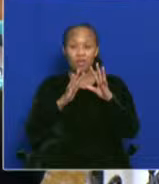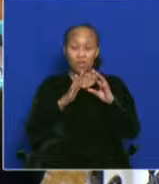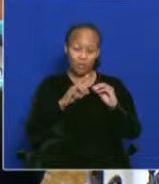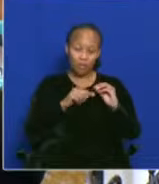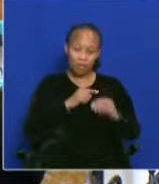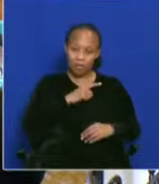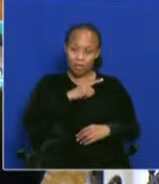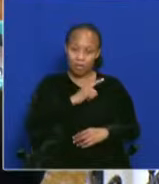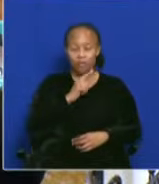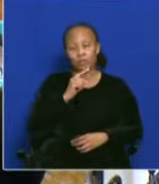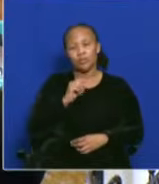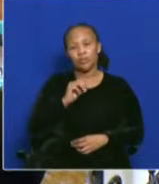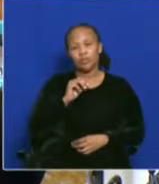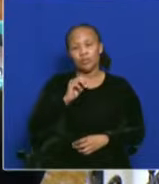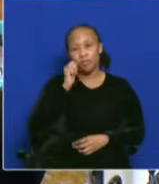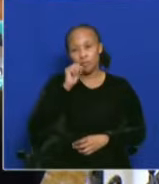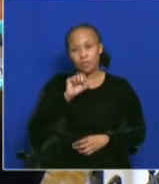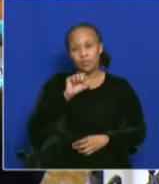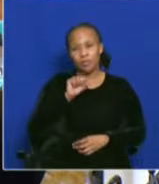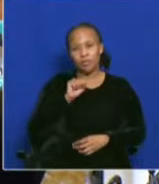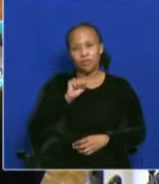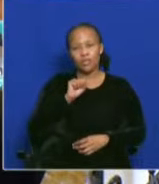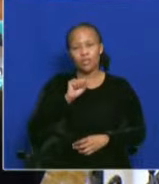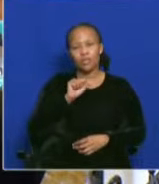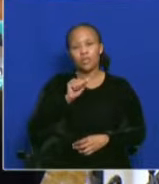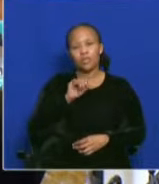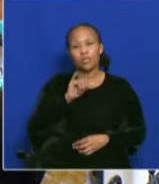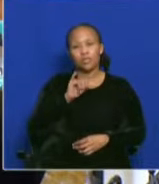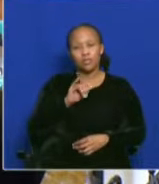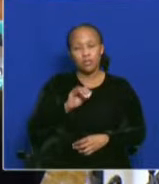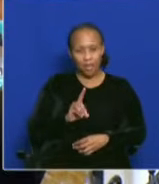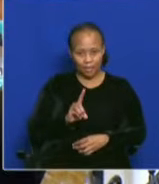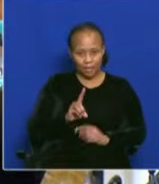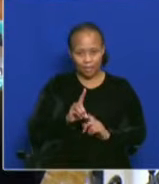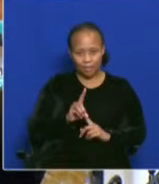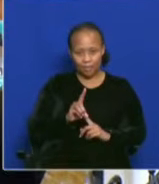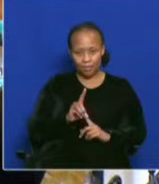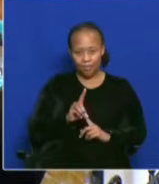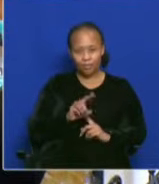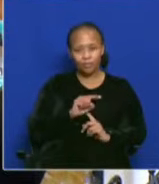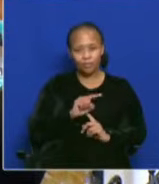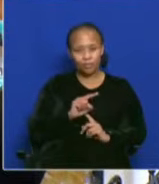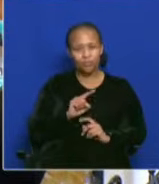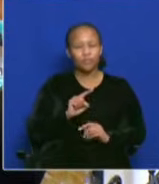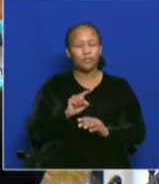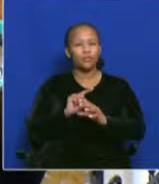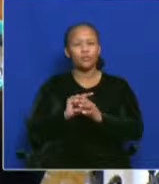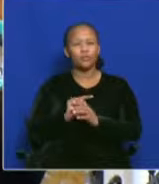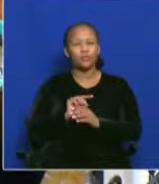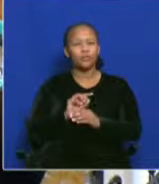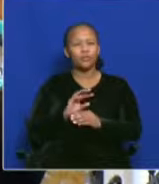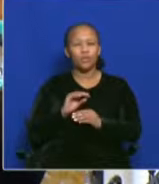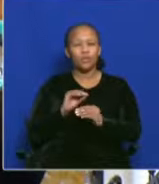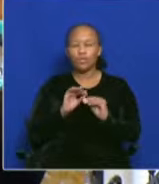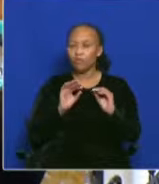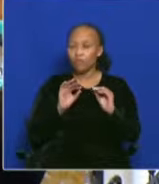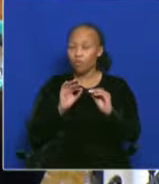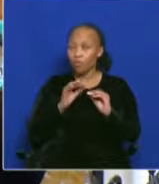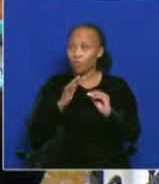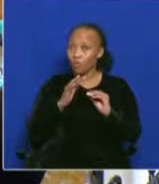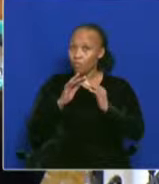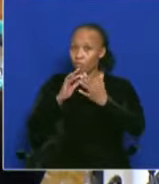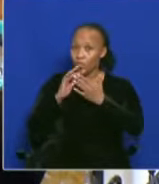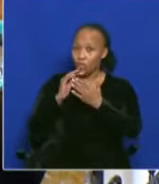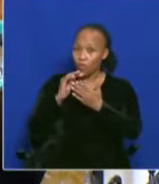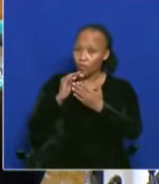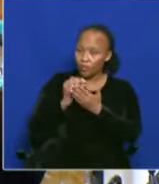he was not content with just these endeavors of securing contracts with the state. So there are one or